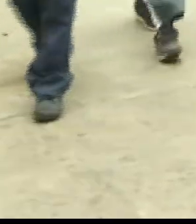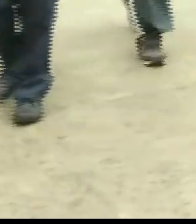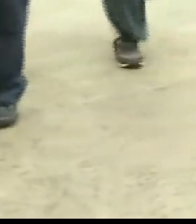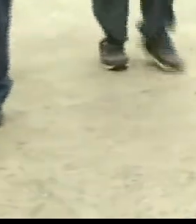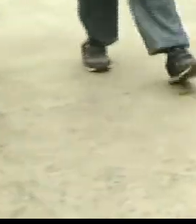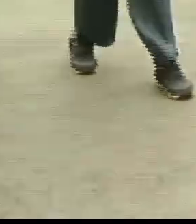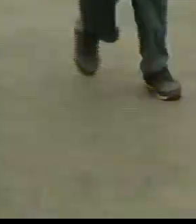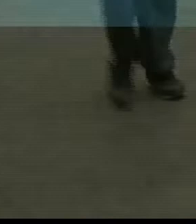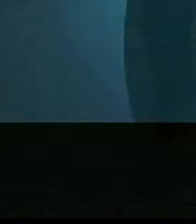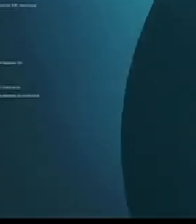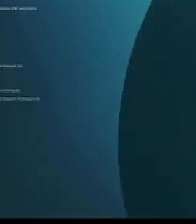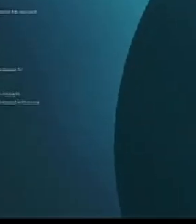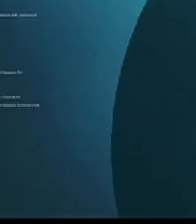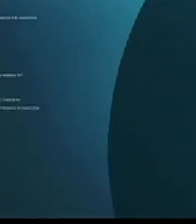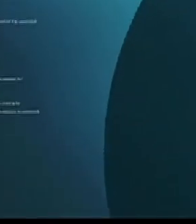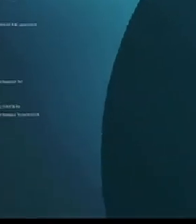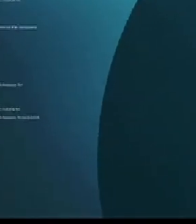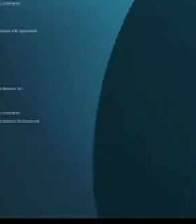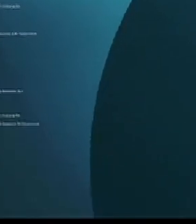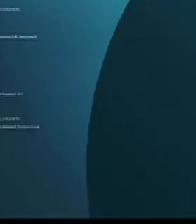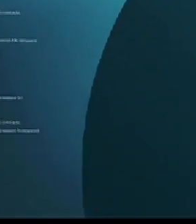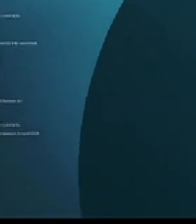now.